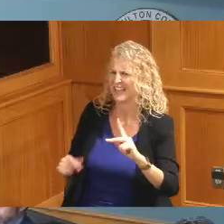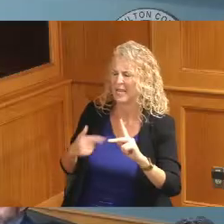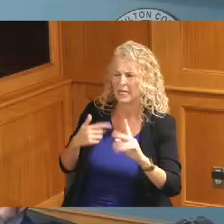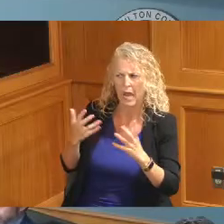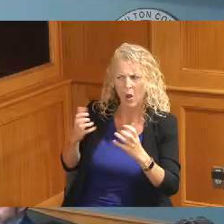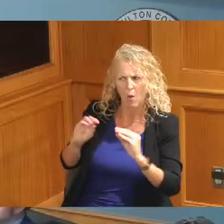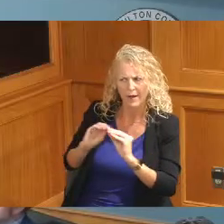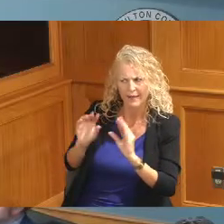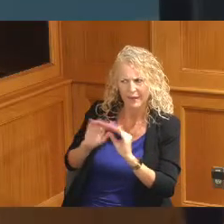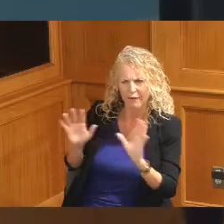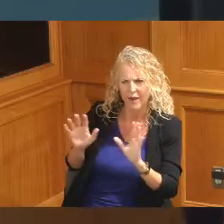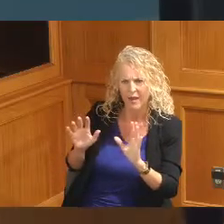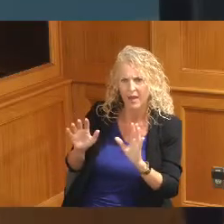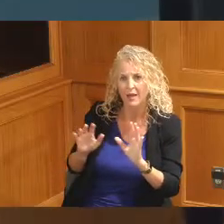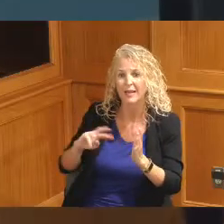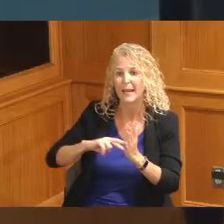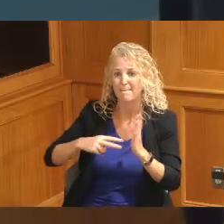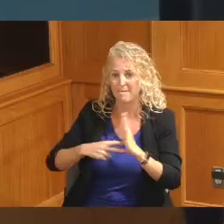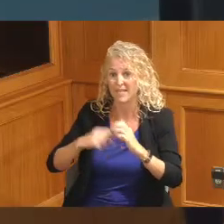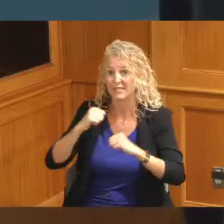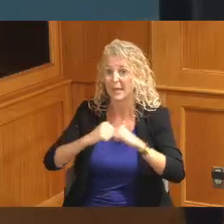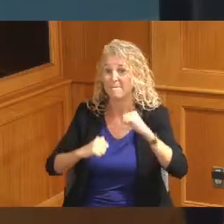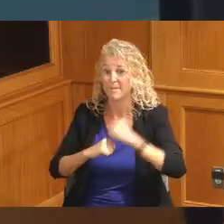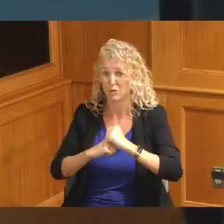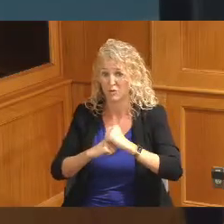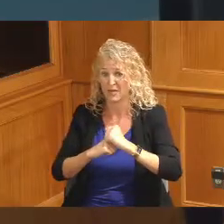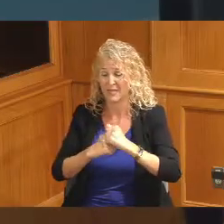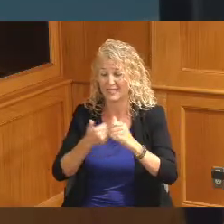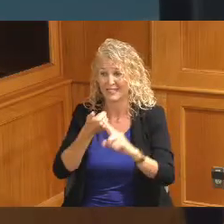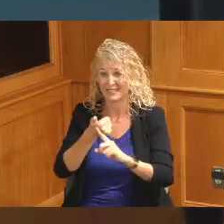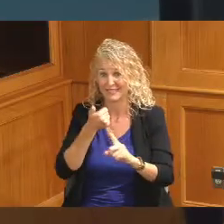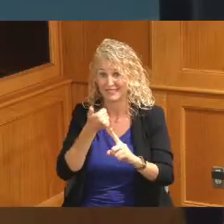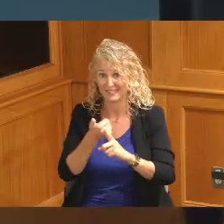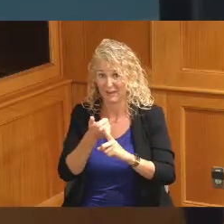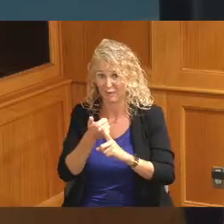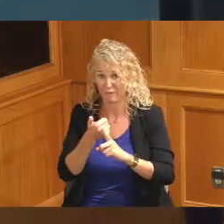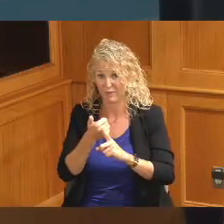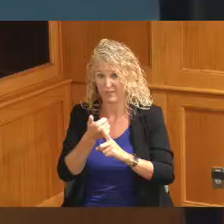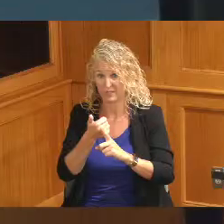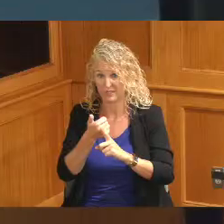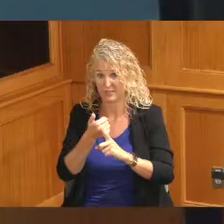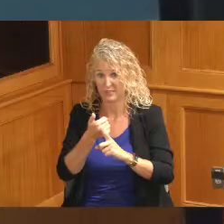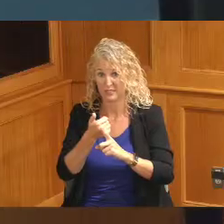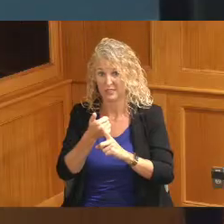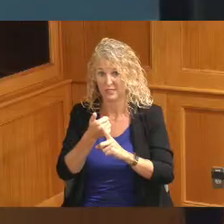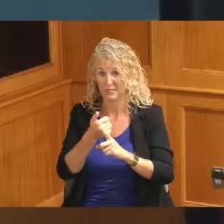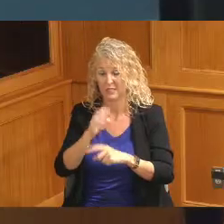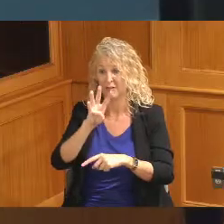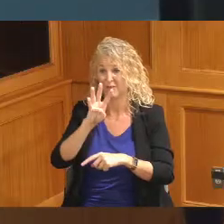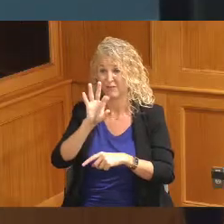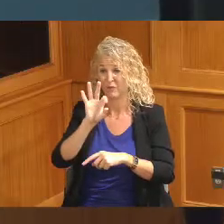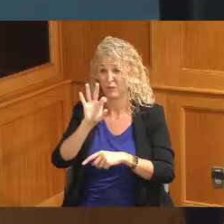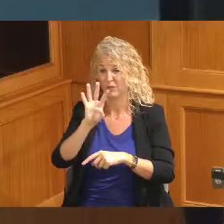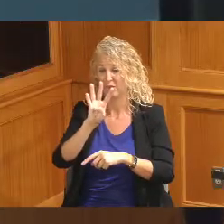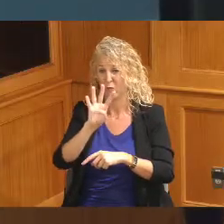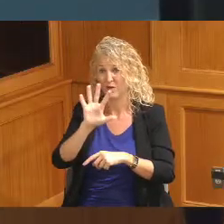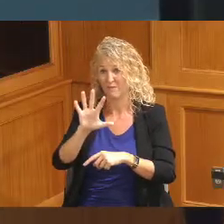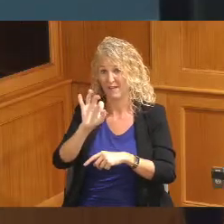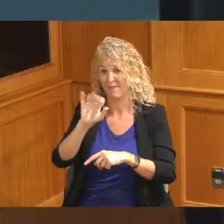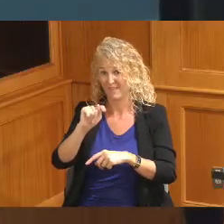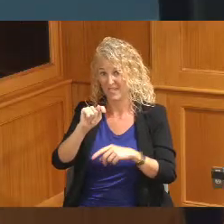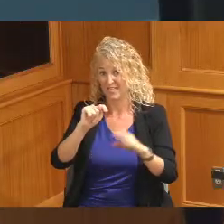clear, there's a structure there. The overhang is here. 45 feet high. All right, because we've had these